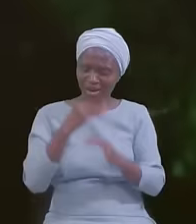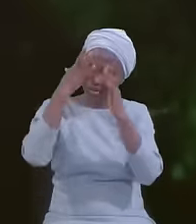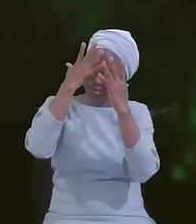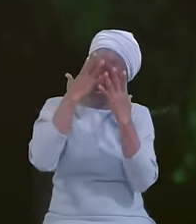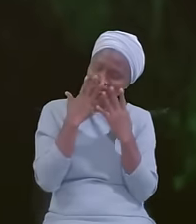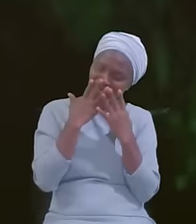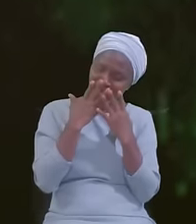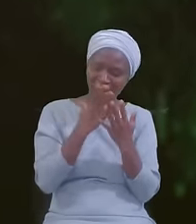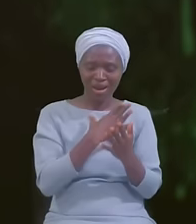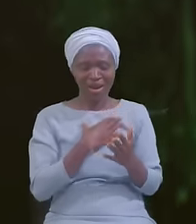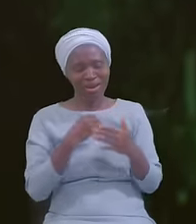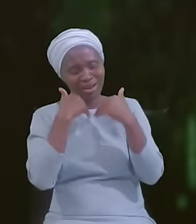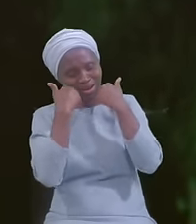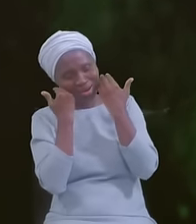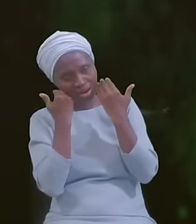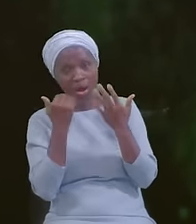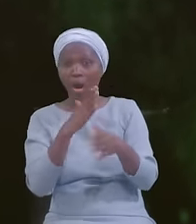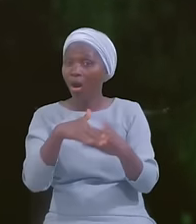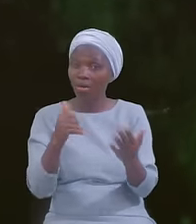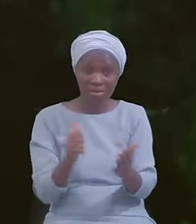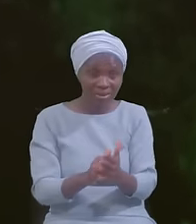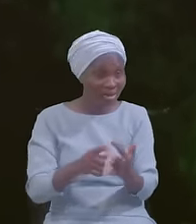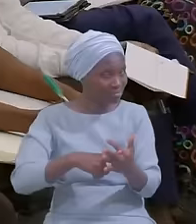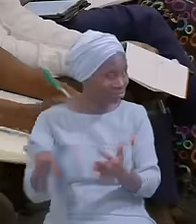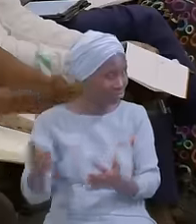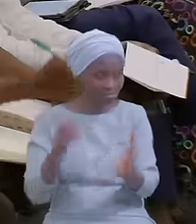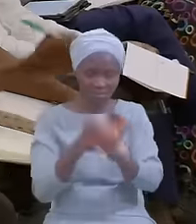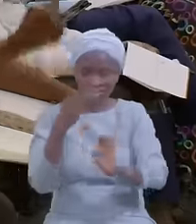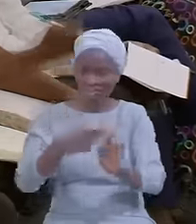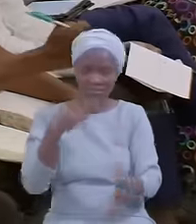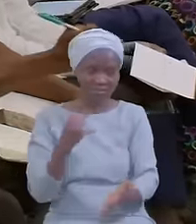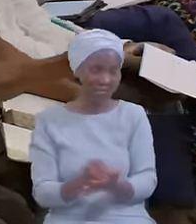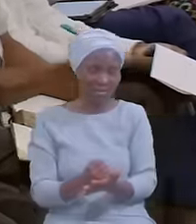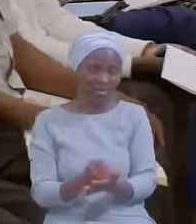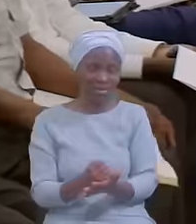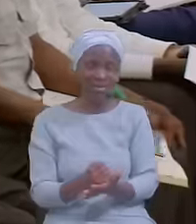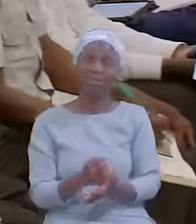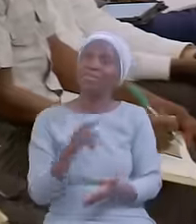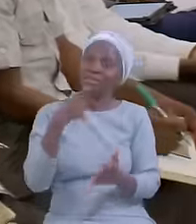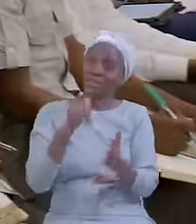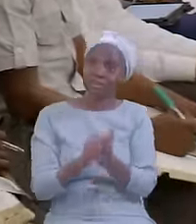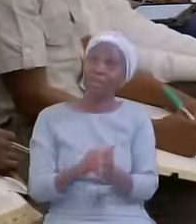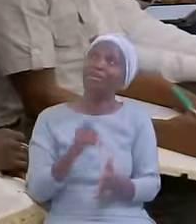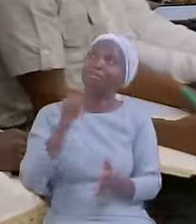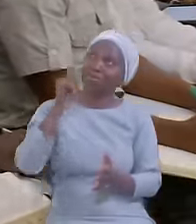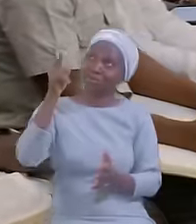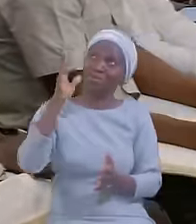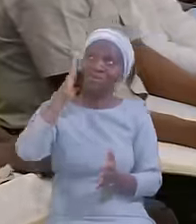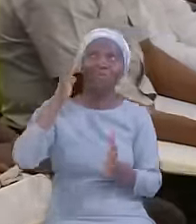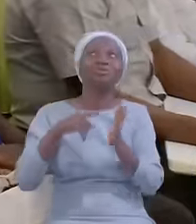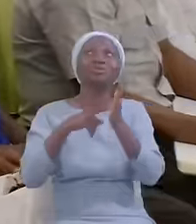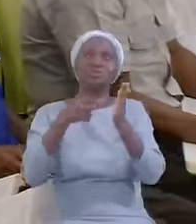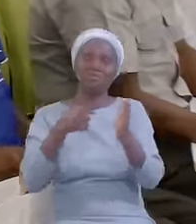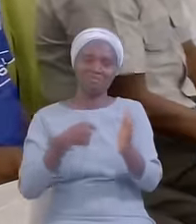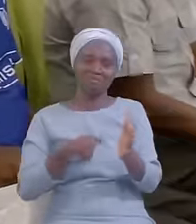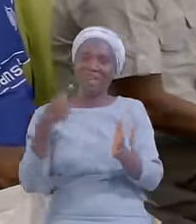and reproach, that one tonight is gone. Thou wilt show me